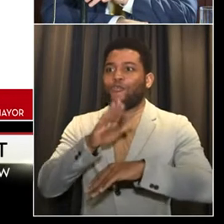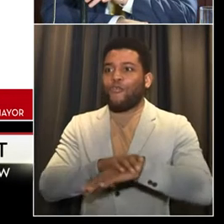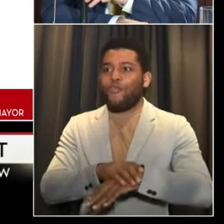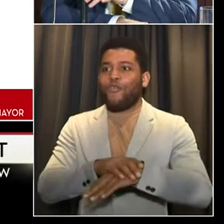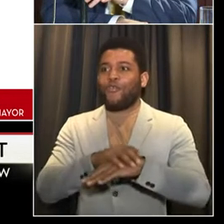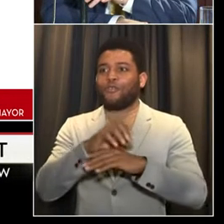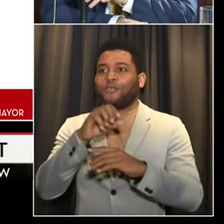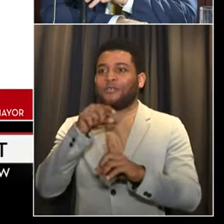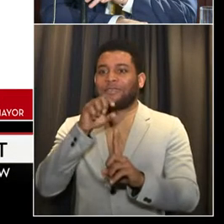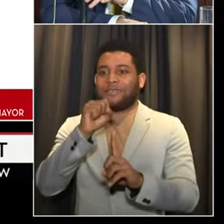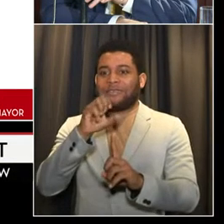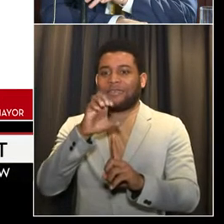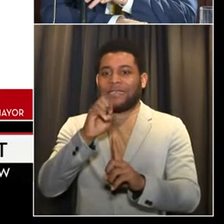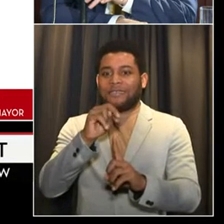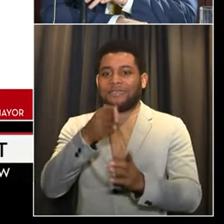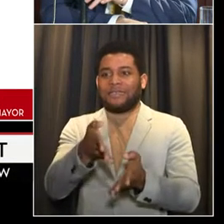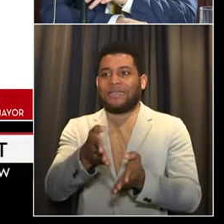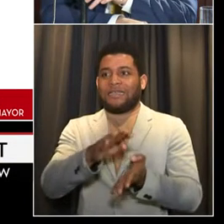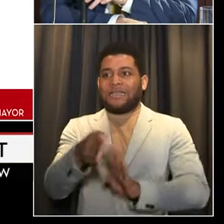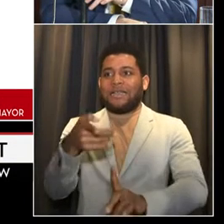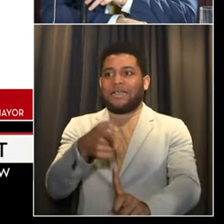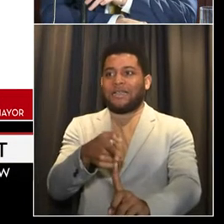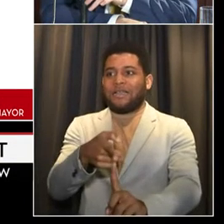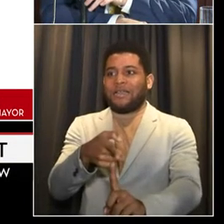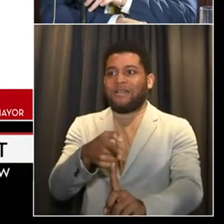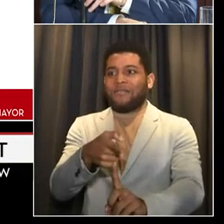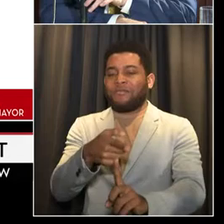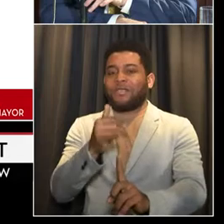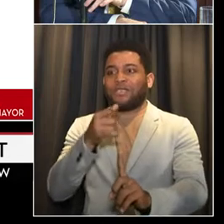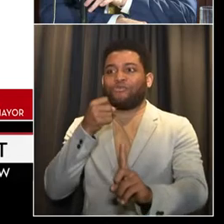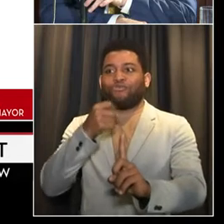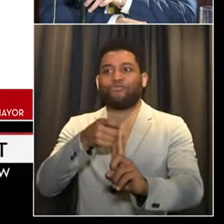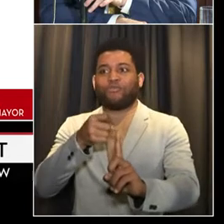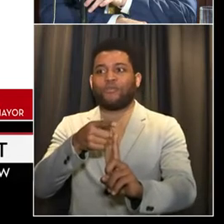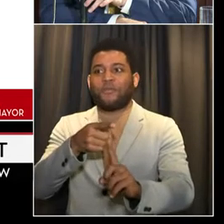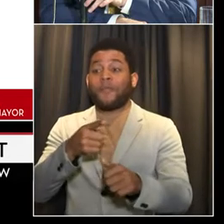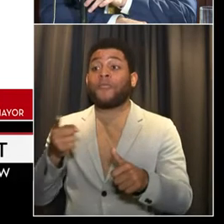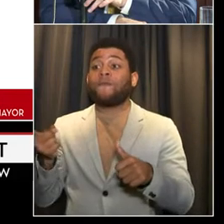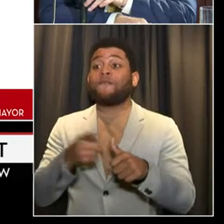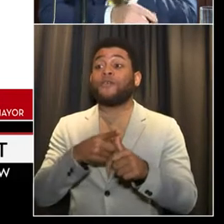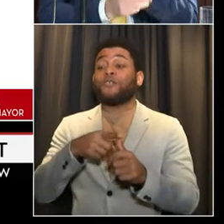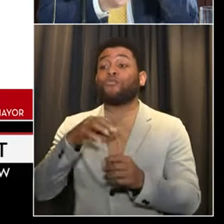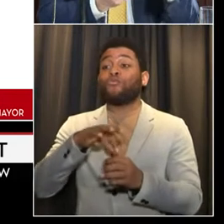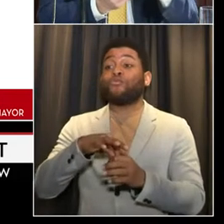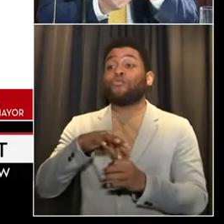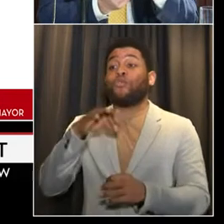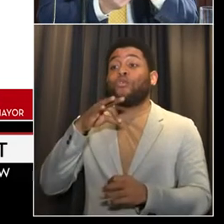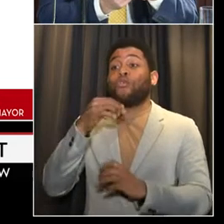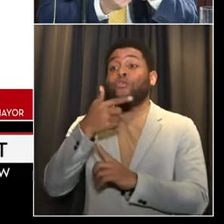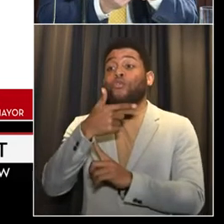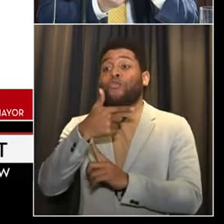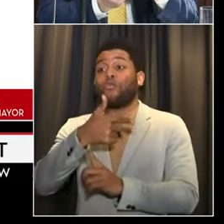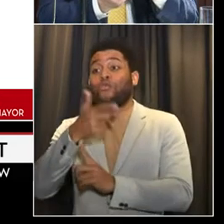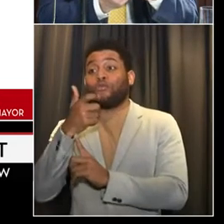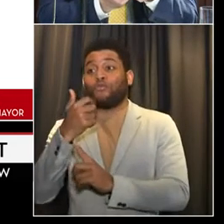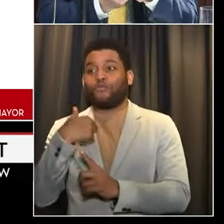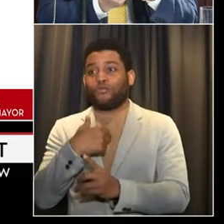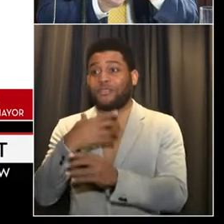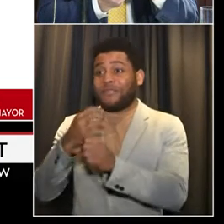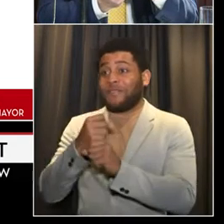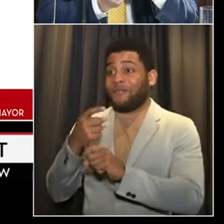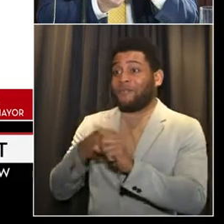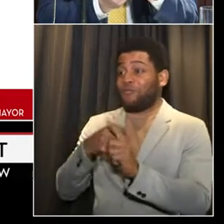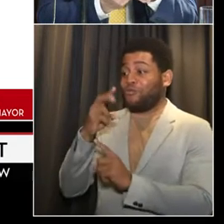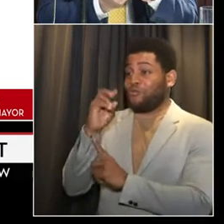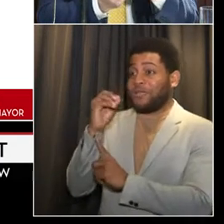Partly that's driven by, and you see in the red here, the first ghost guns were recovered about 2019. So ghost guns you can buy online. Sometimes it